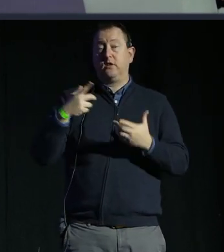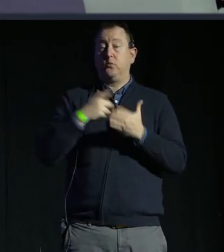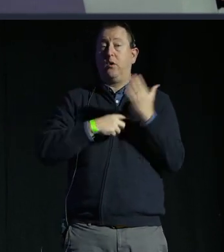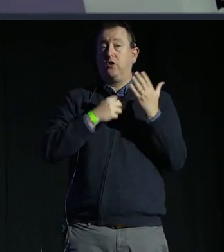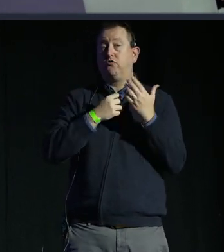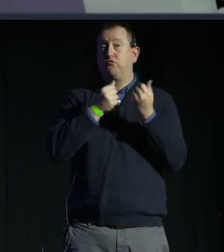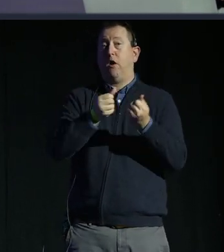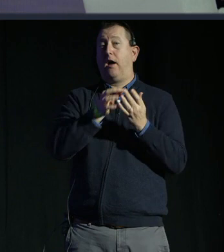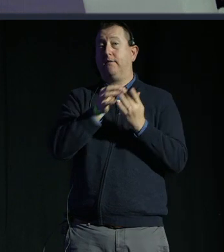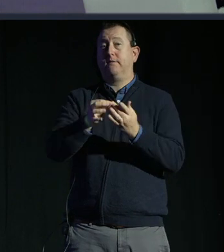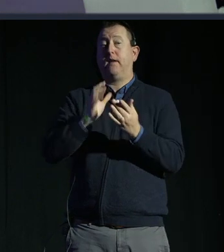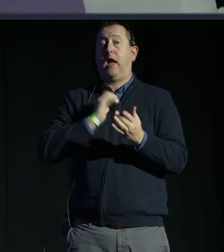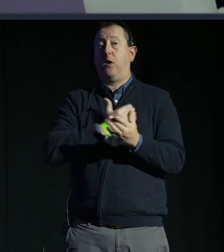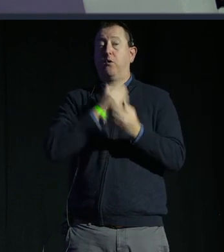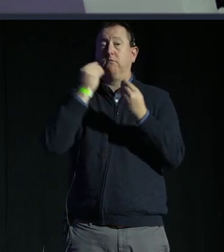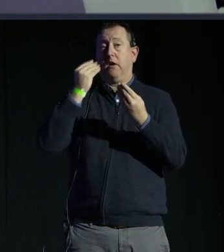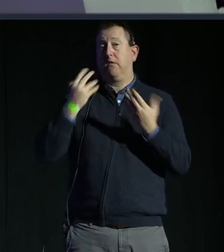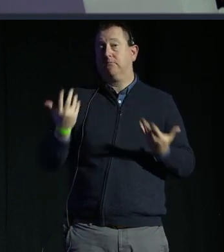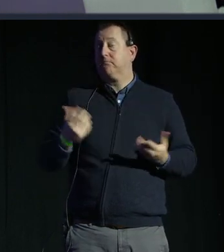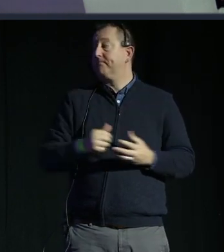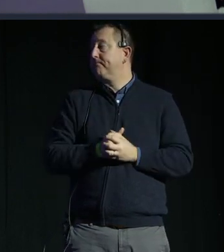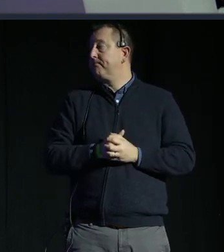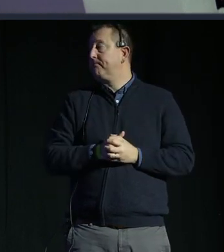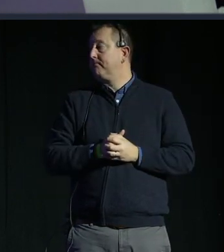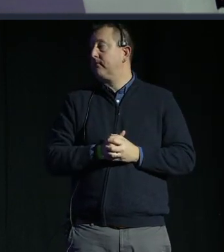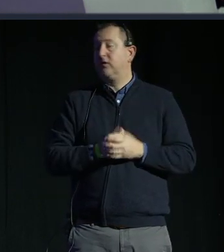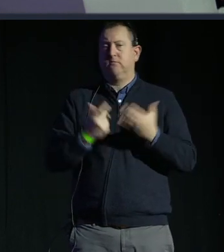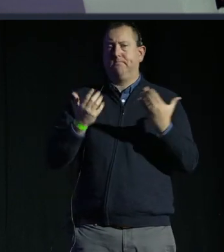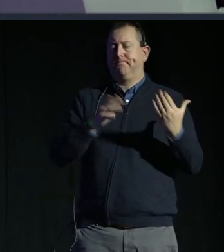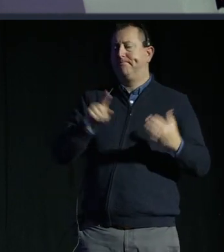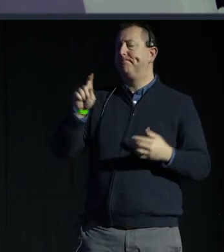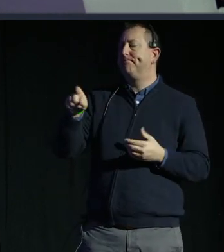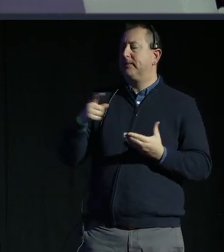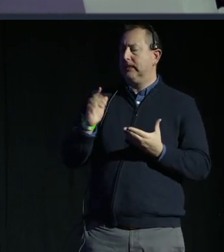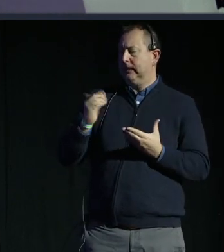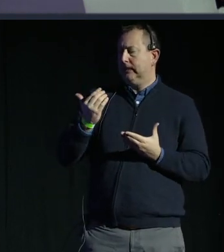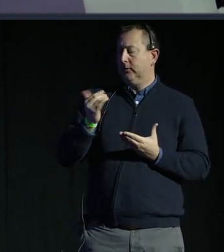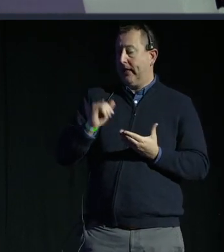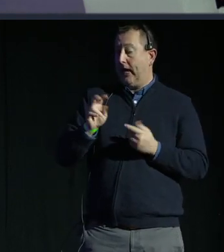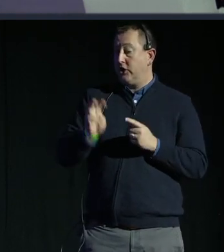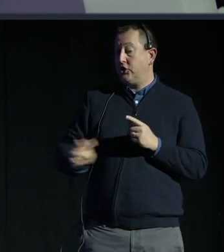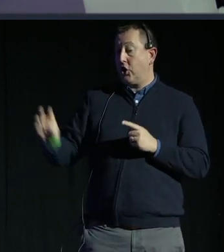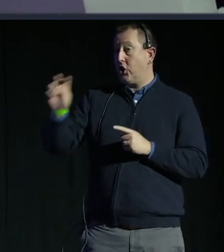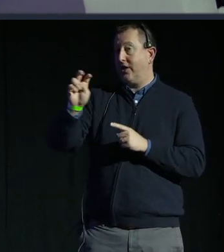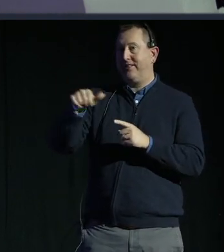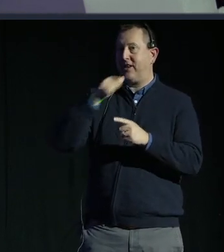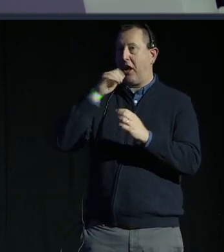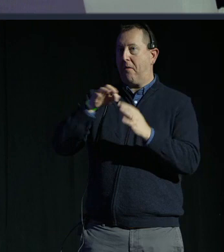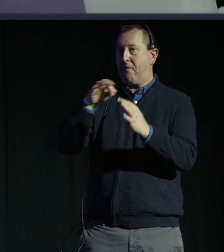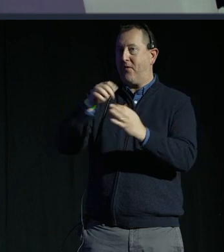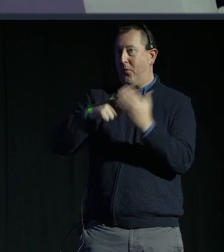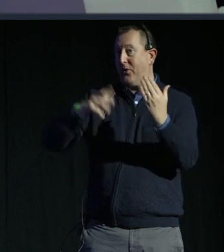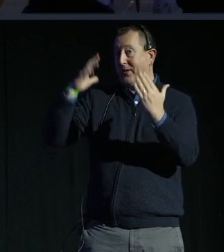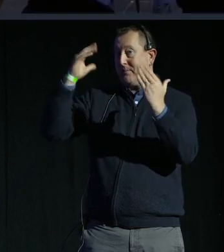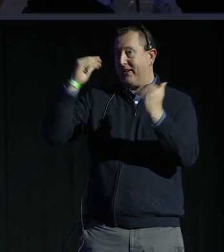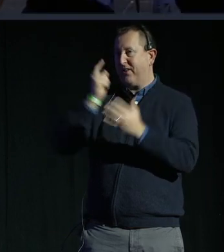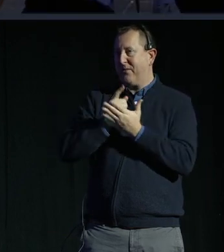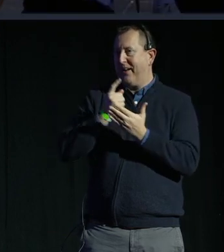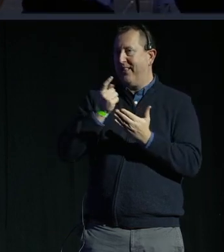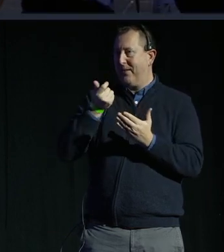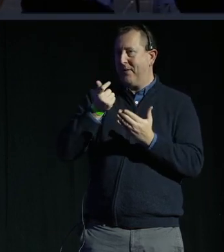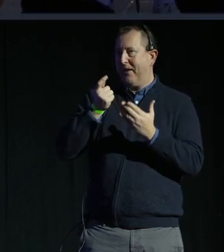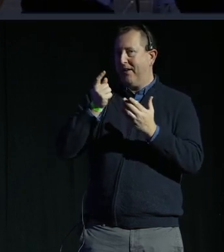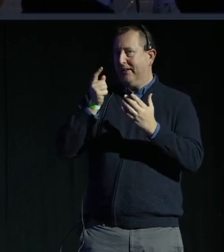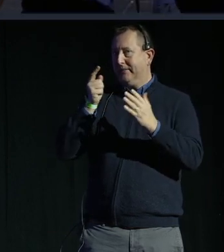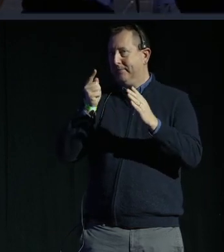and analytics at the bank. I guess it sounds like the journey wasn't always what you were expecting it was supposed to be.